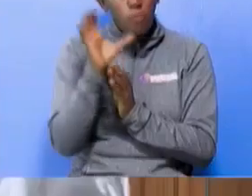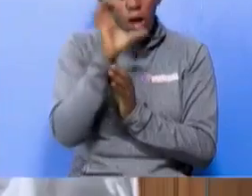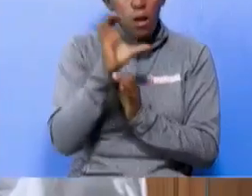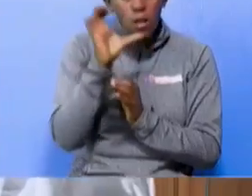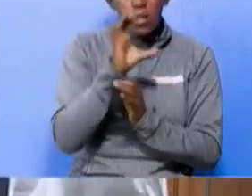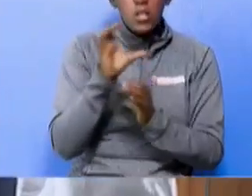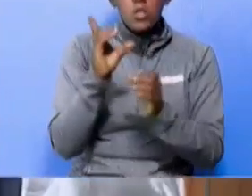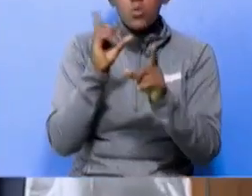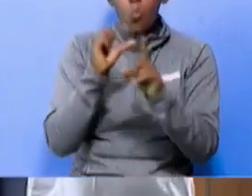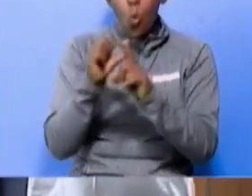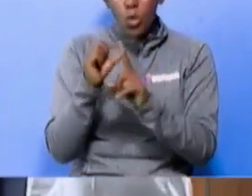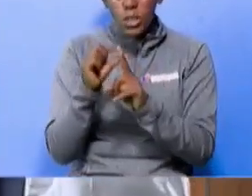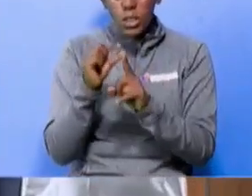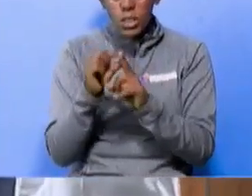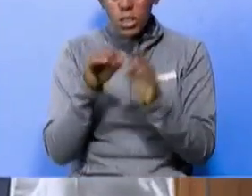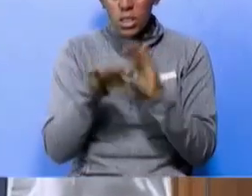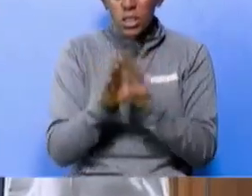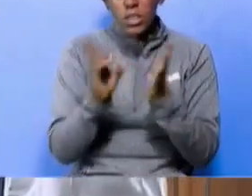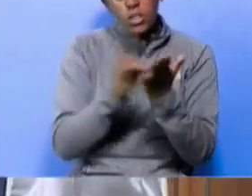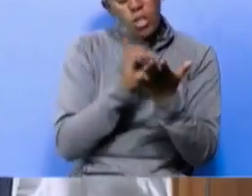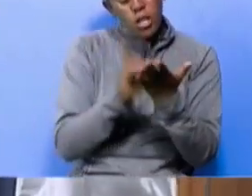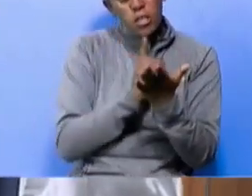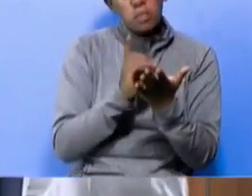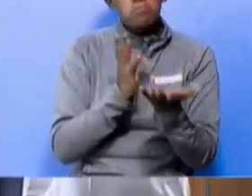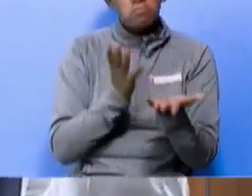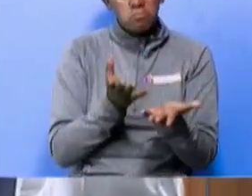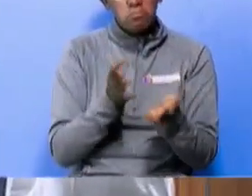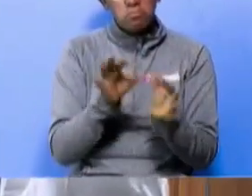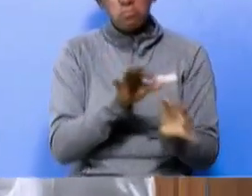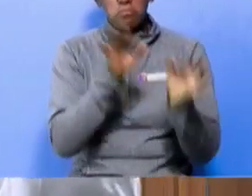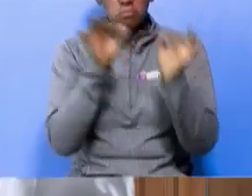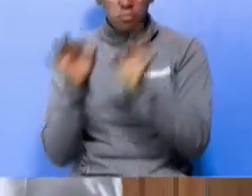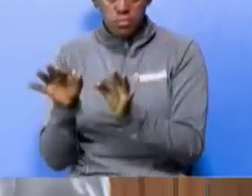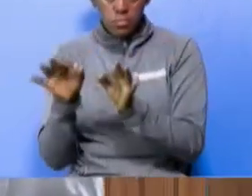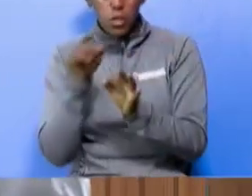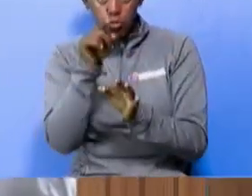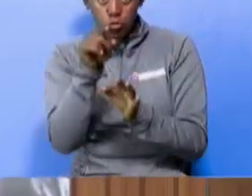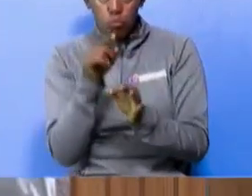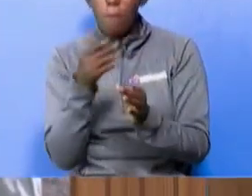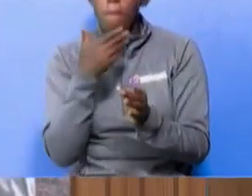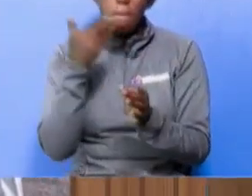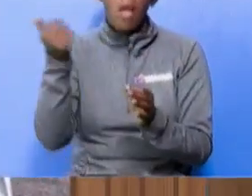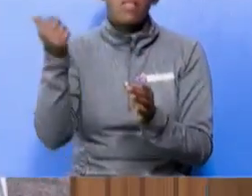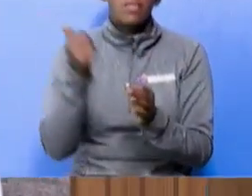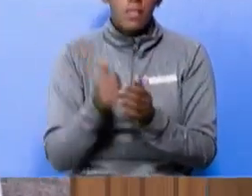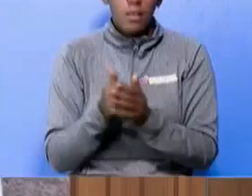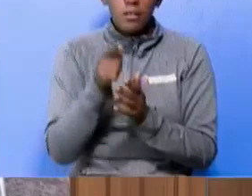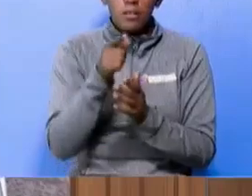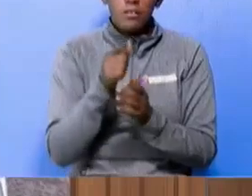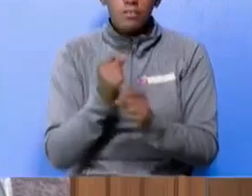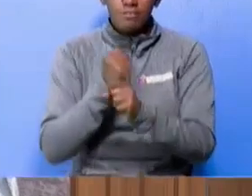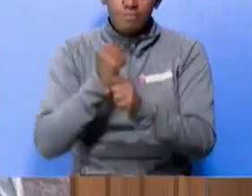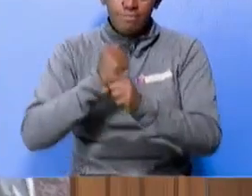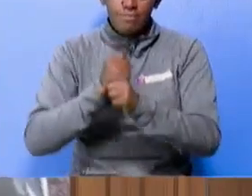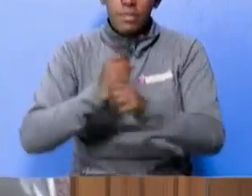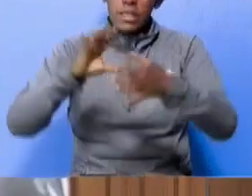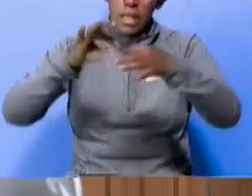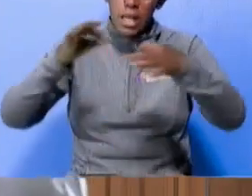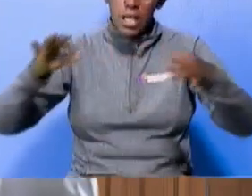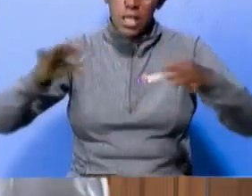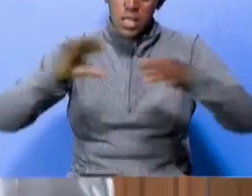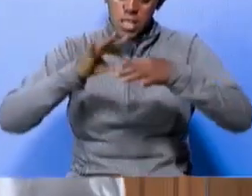the words in the dictionary, you better do